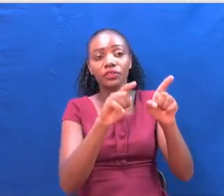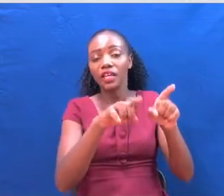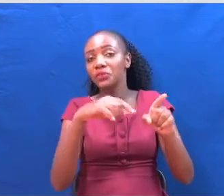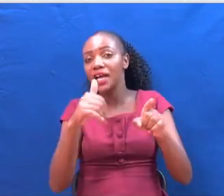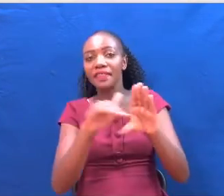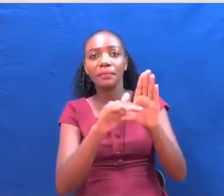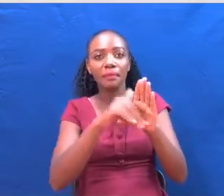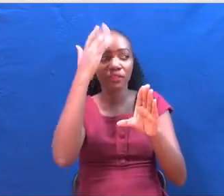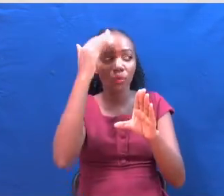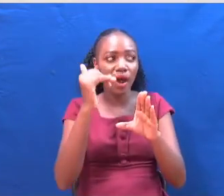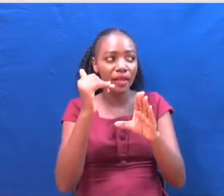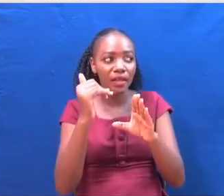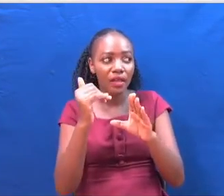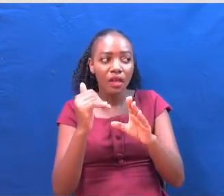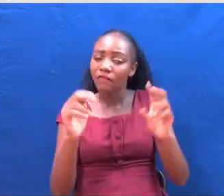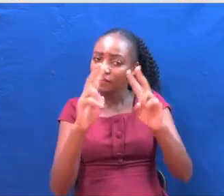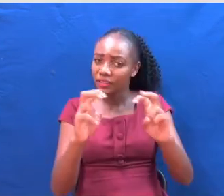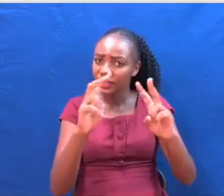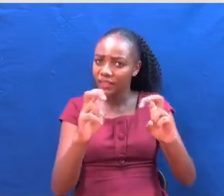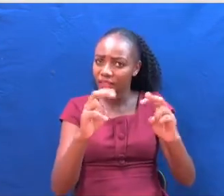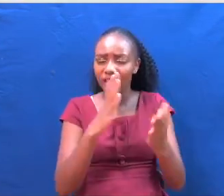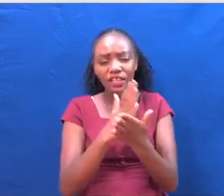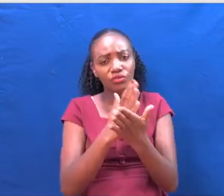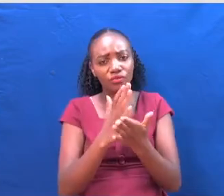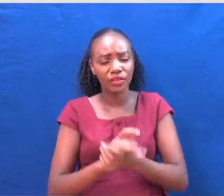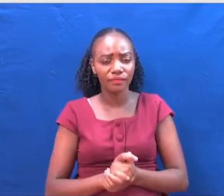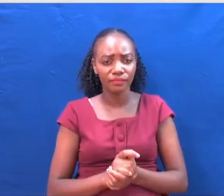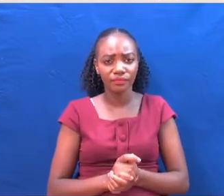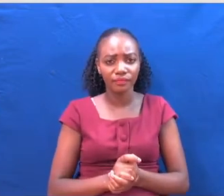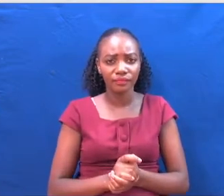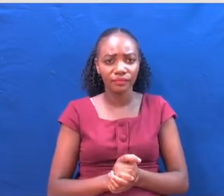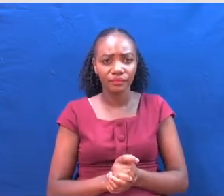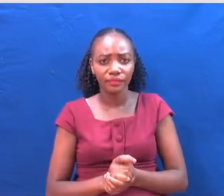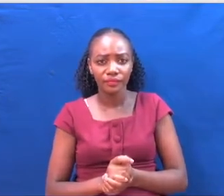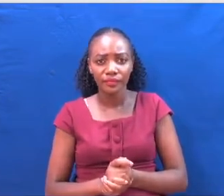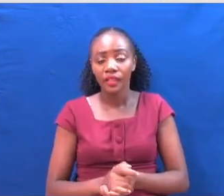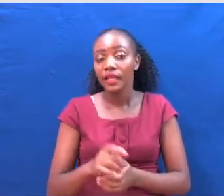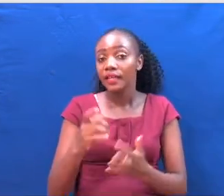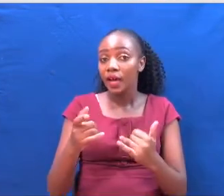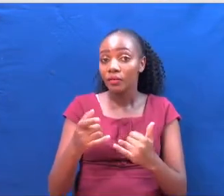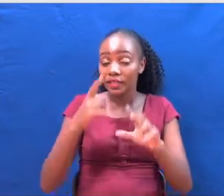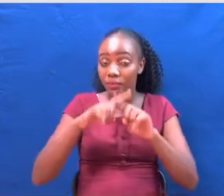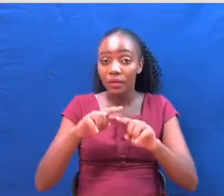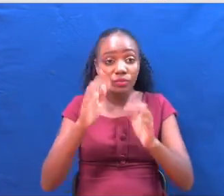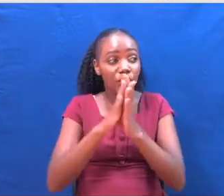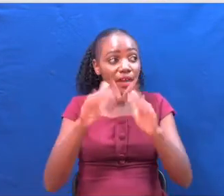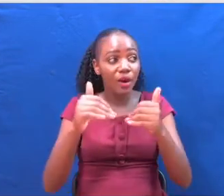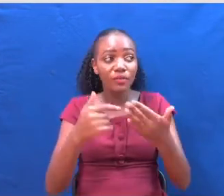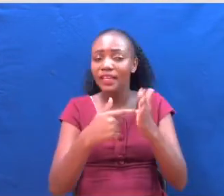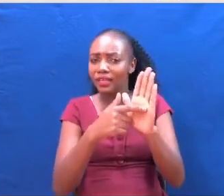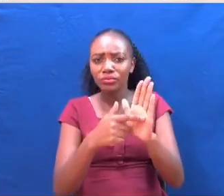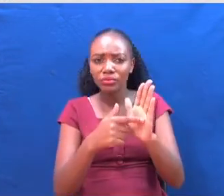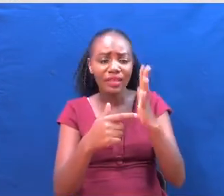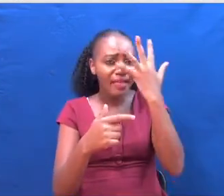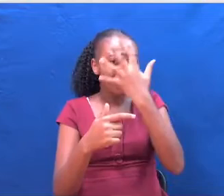of colluding with witness to hide the truth. Interest, it is because of the way they are exchanging their gestures, their